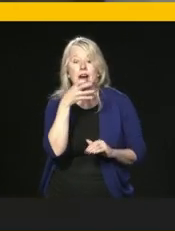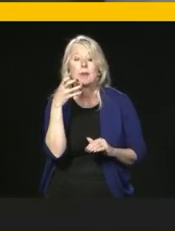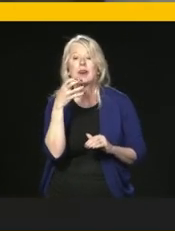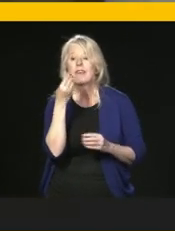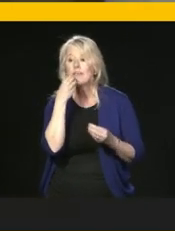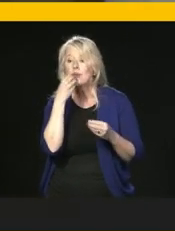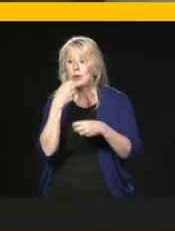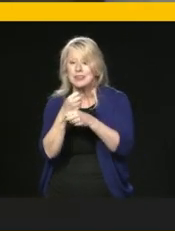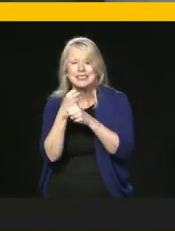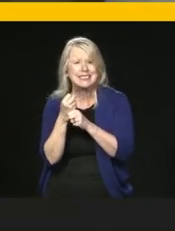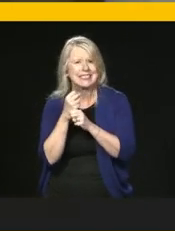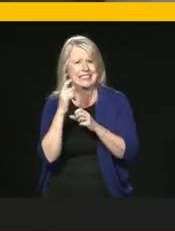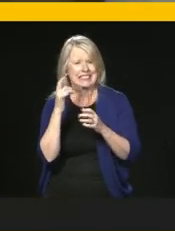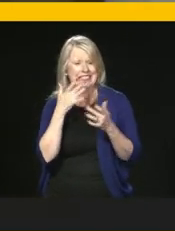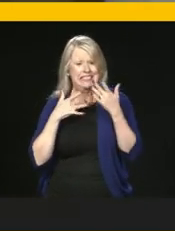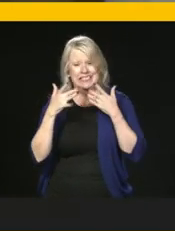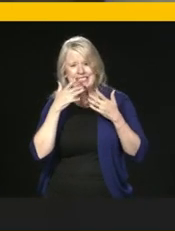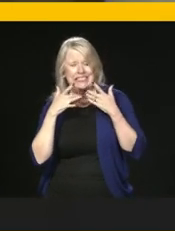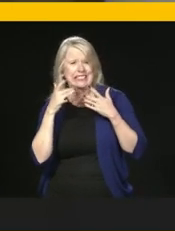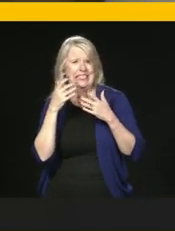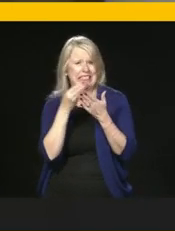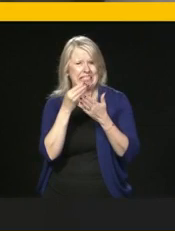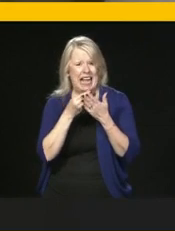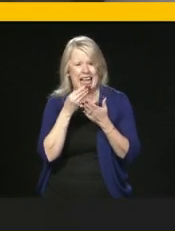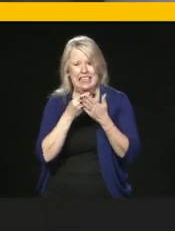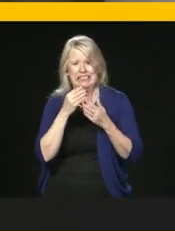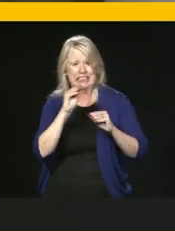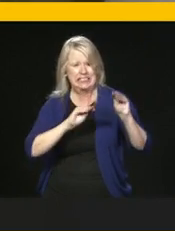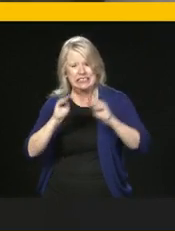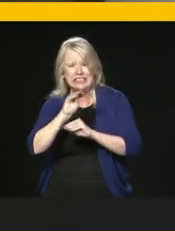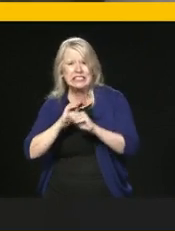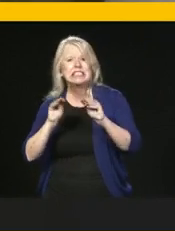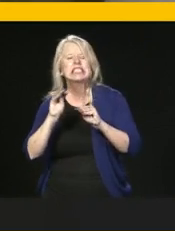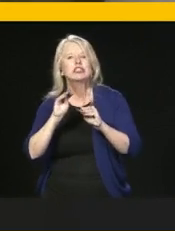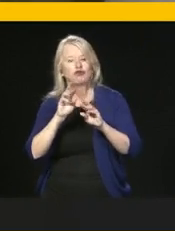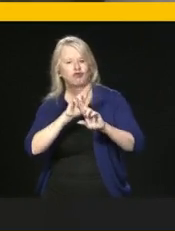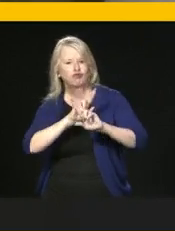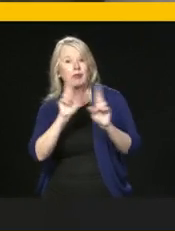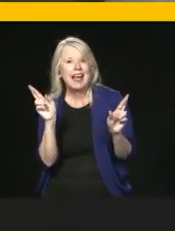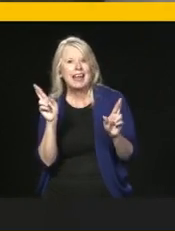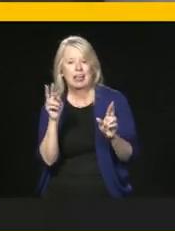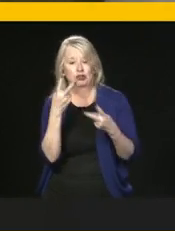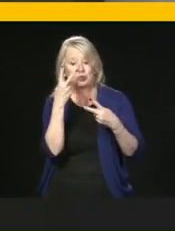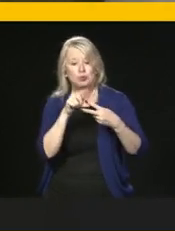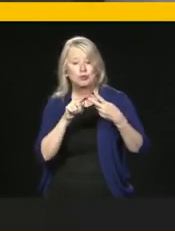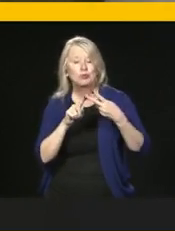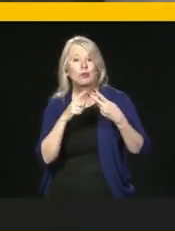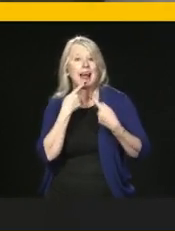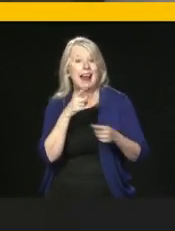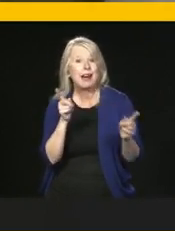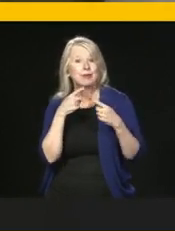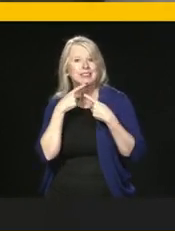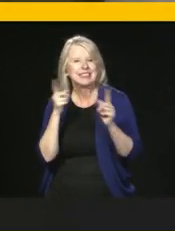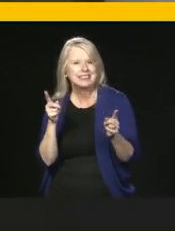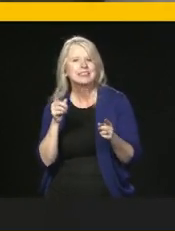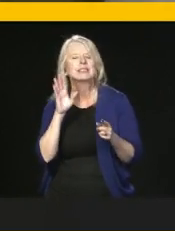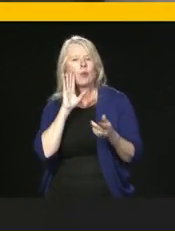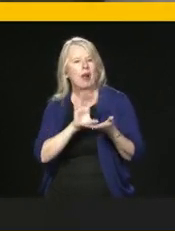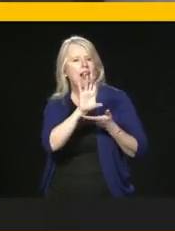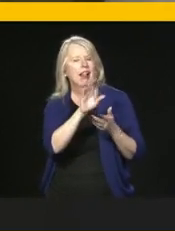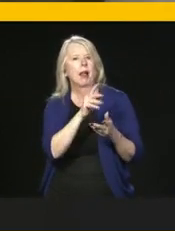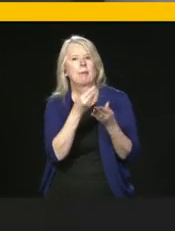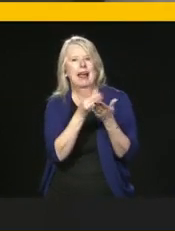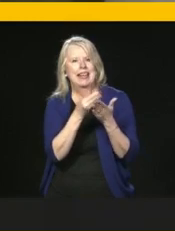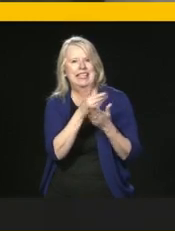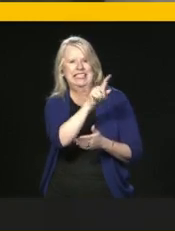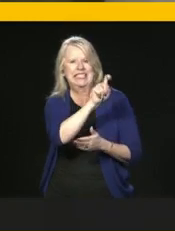crunch, together, the two measures announced today will help keep money in their pocket when they need it most.